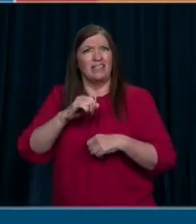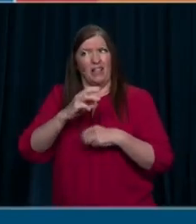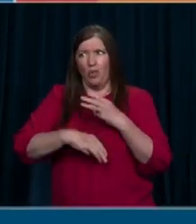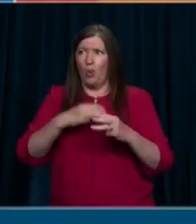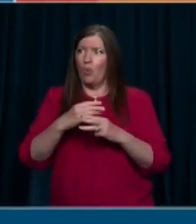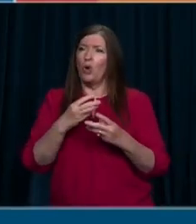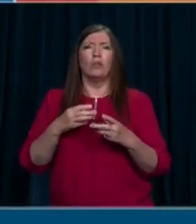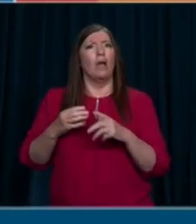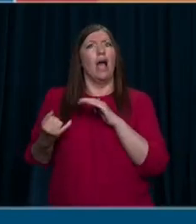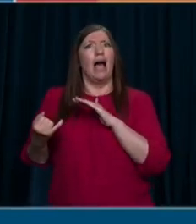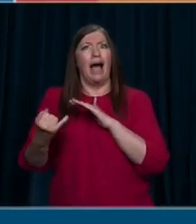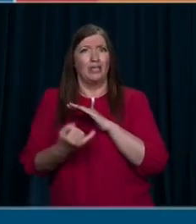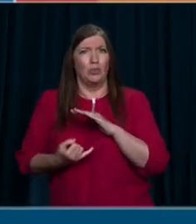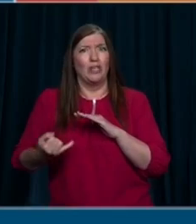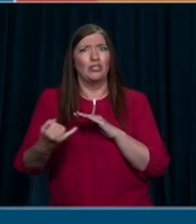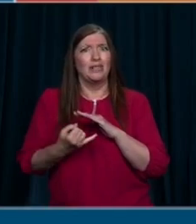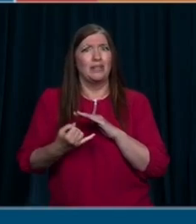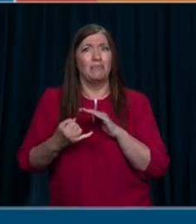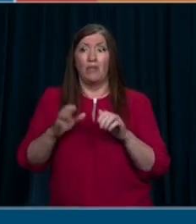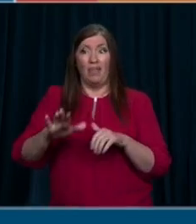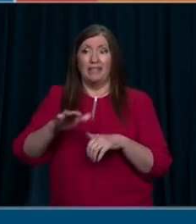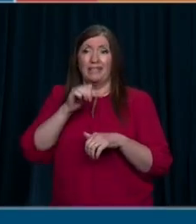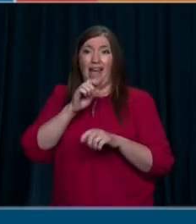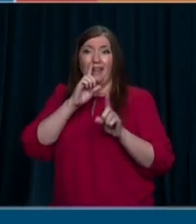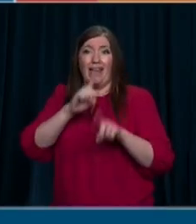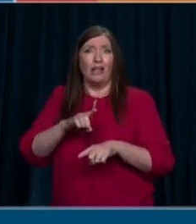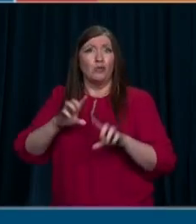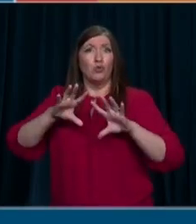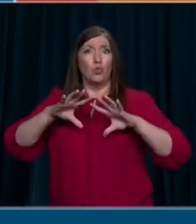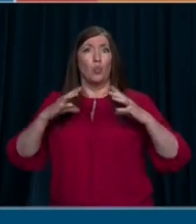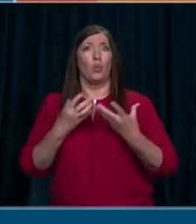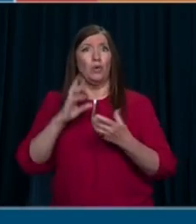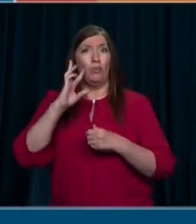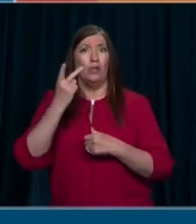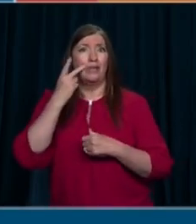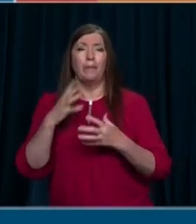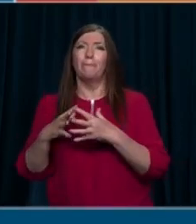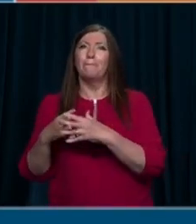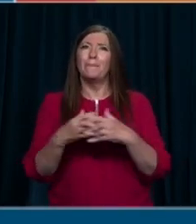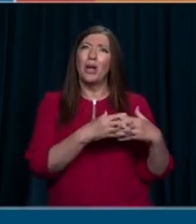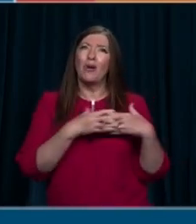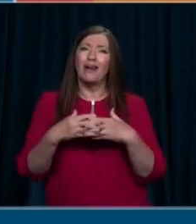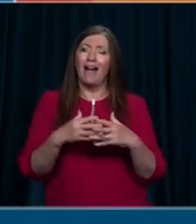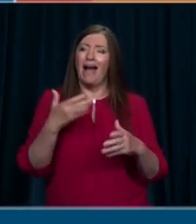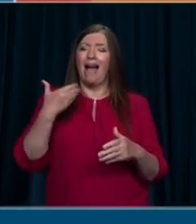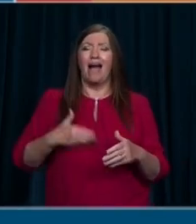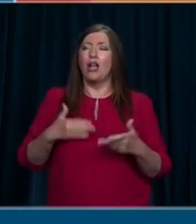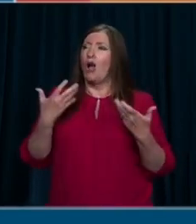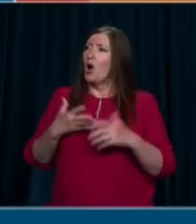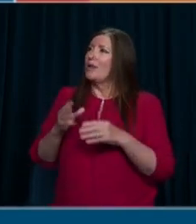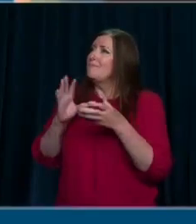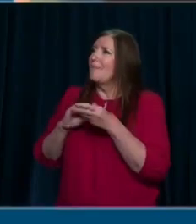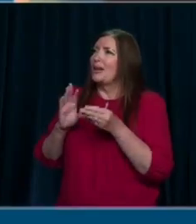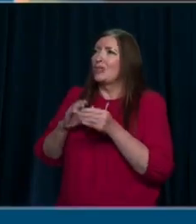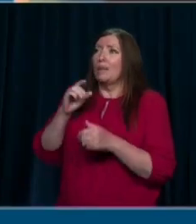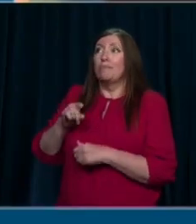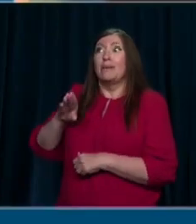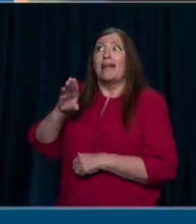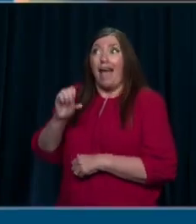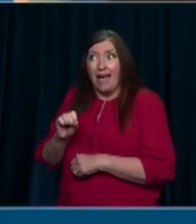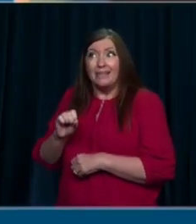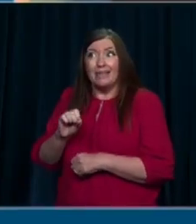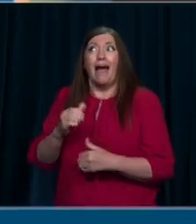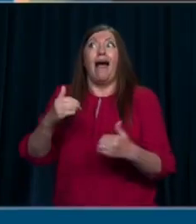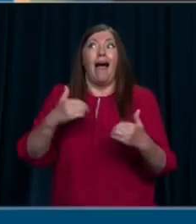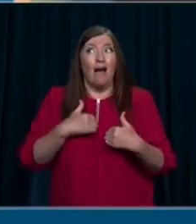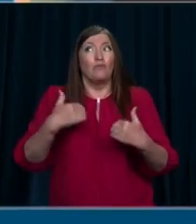Isolationism is not an answer to world politics. America, as I said on PBS, has the responsibility